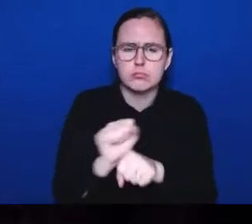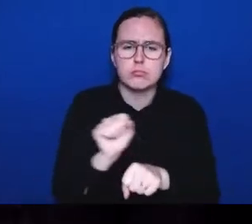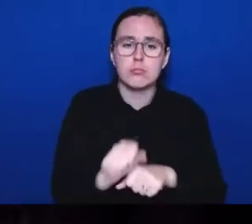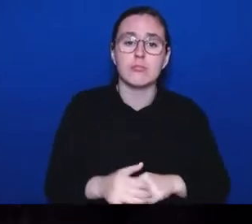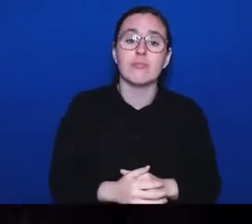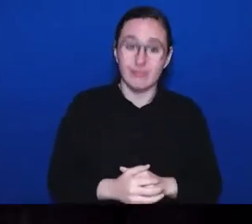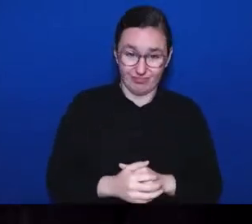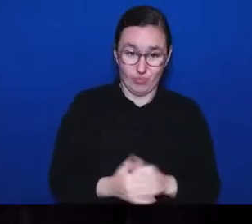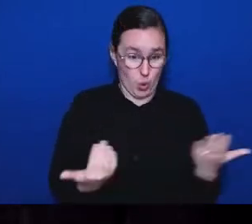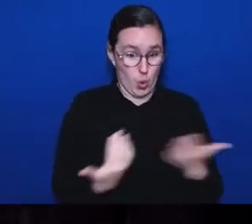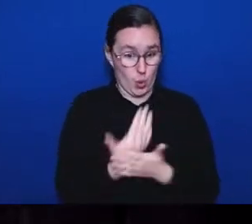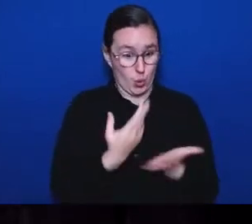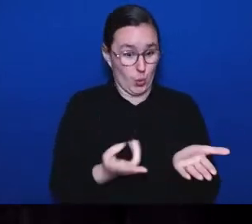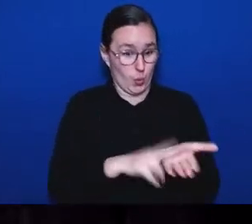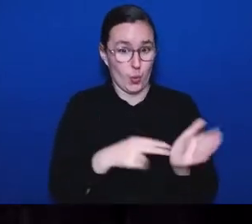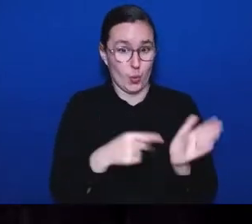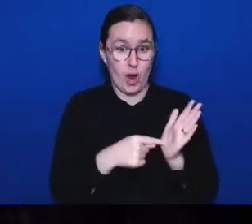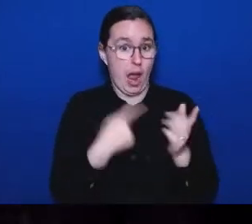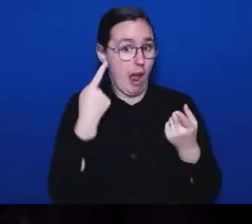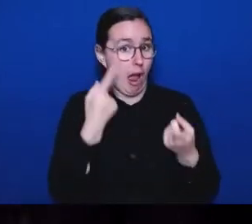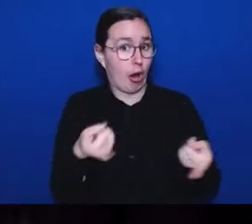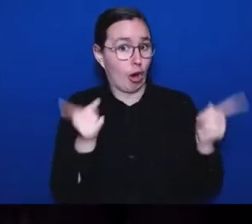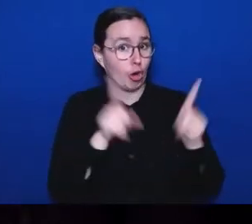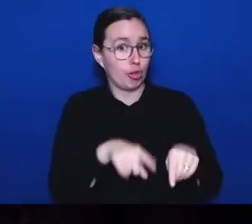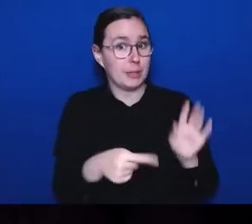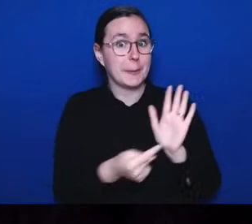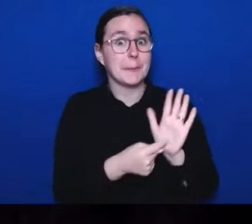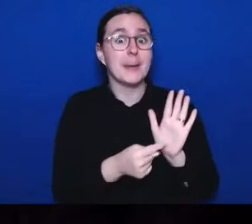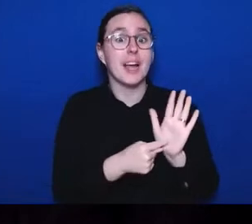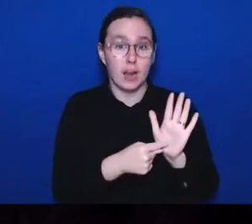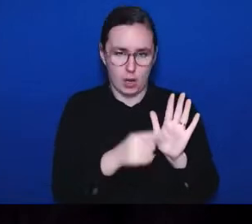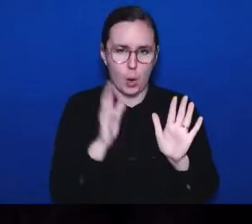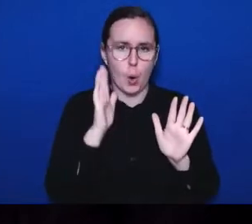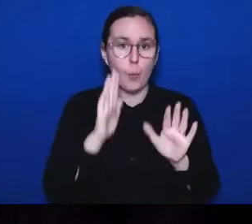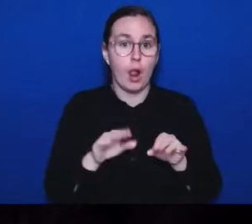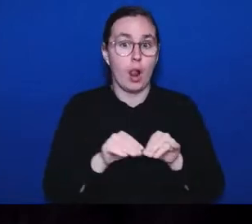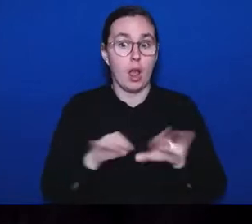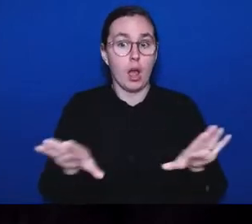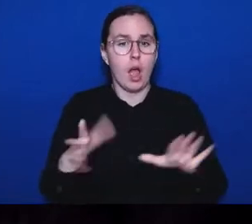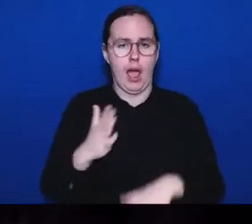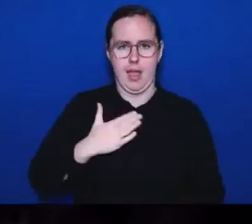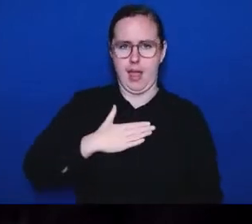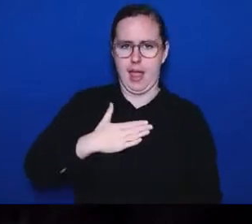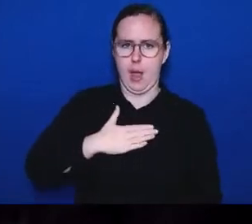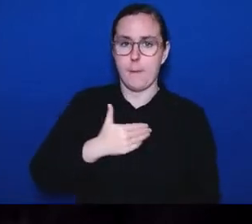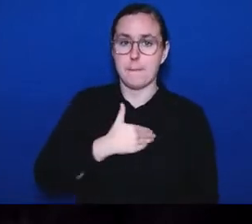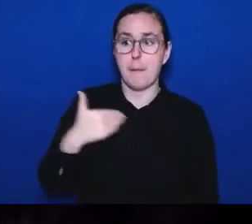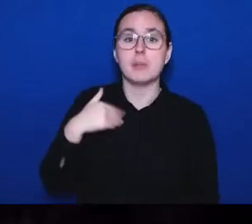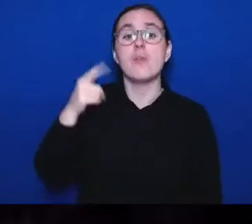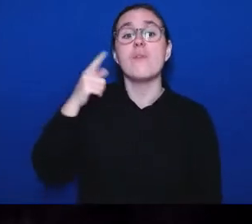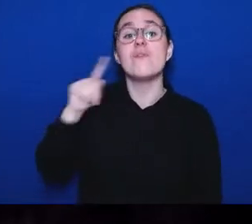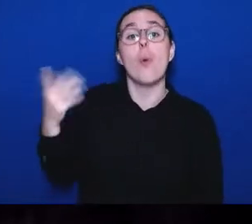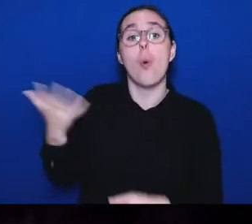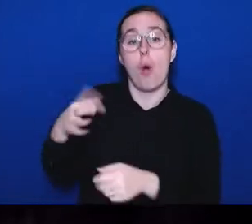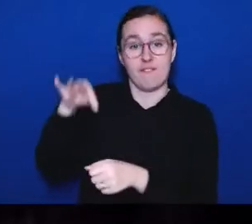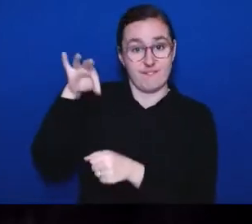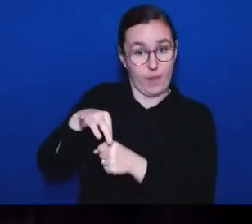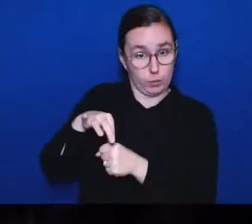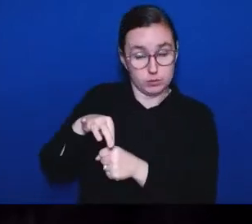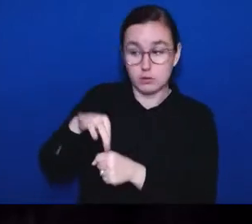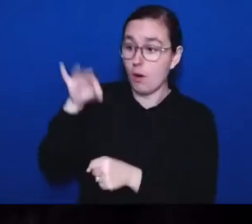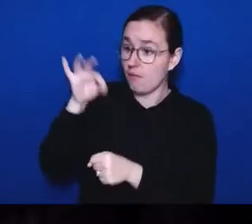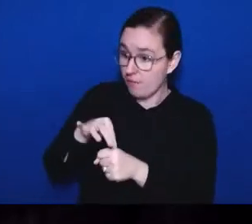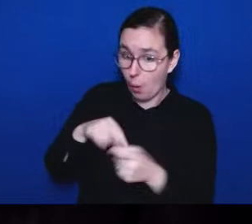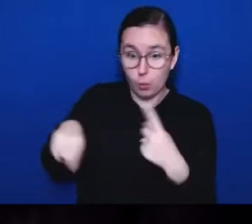that will be going to our members for a vote in the next few weeks. It is by far the best agreement negotiated for physicians in